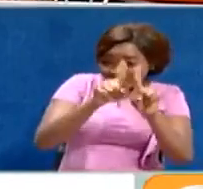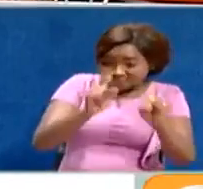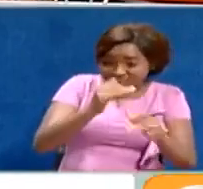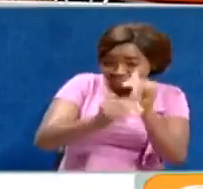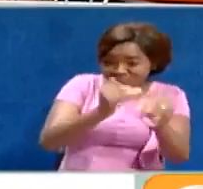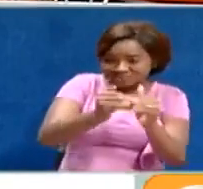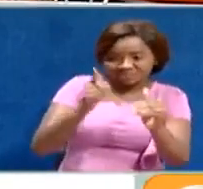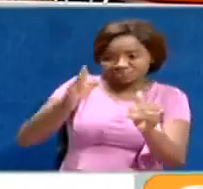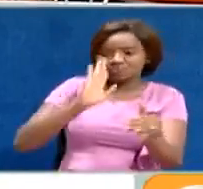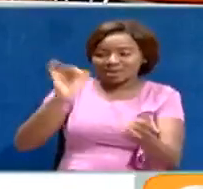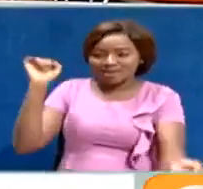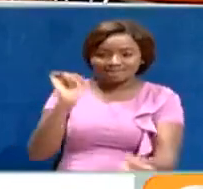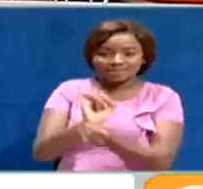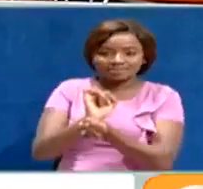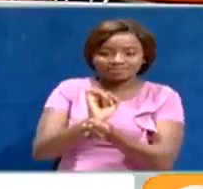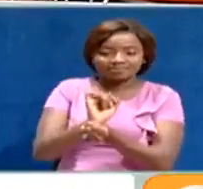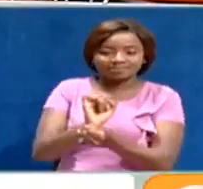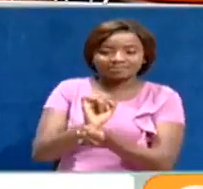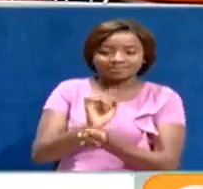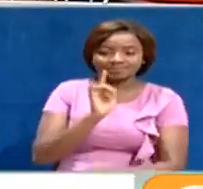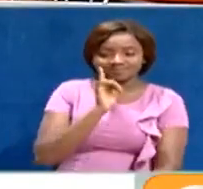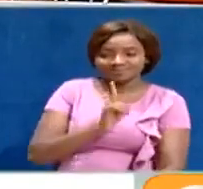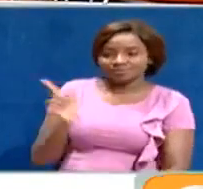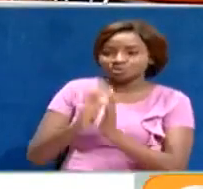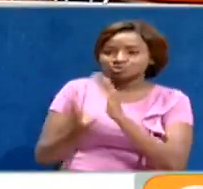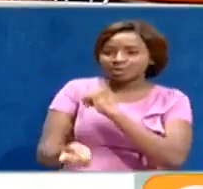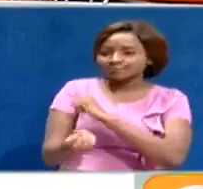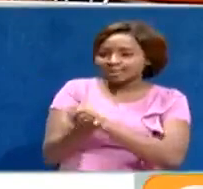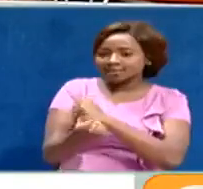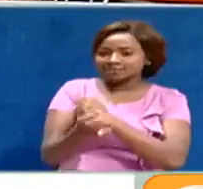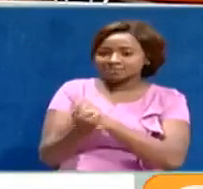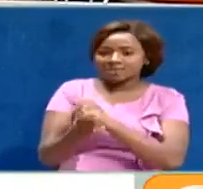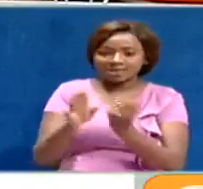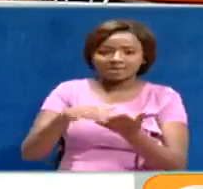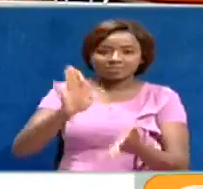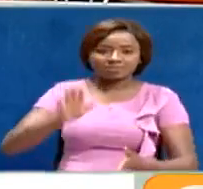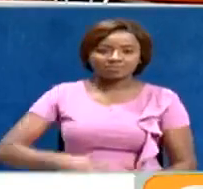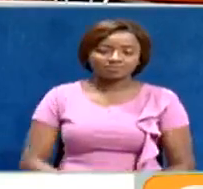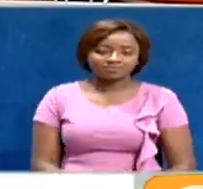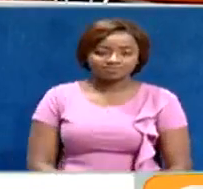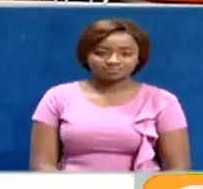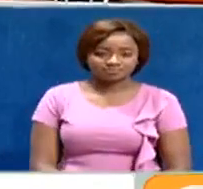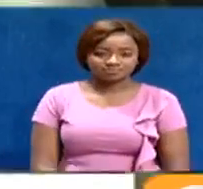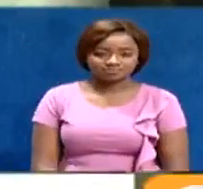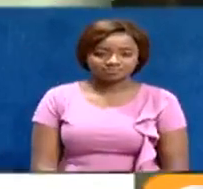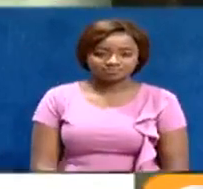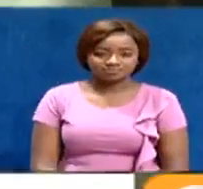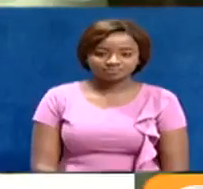face the full force of the law. Our very own Stephen Leto has more.